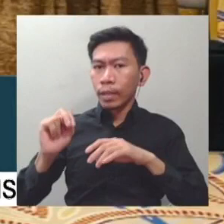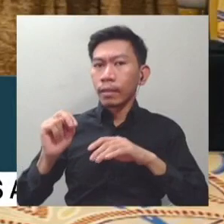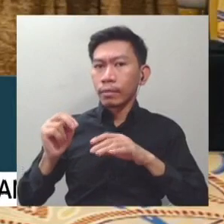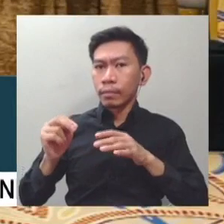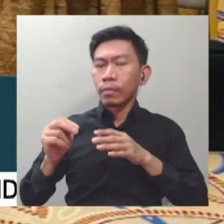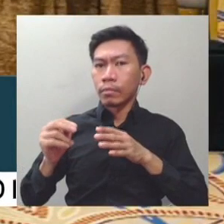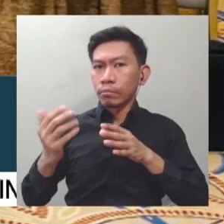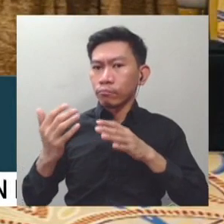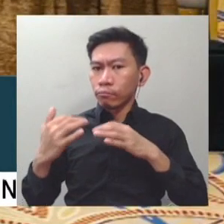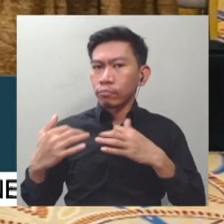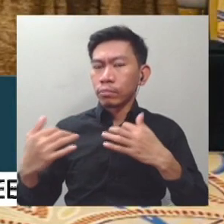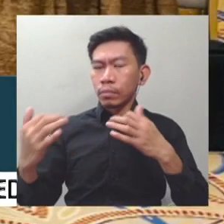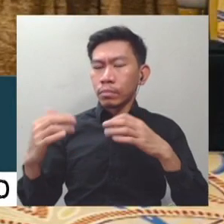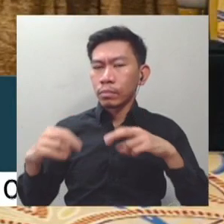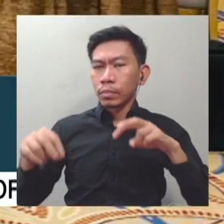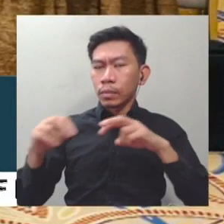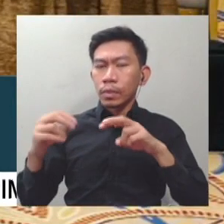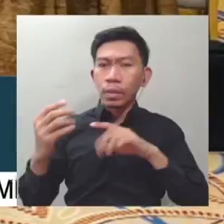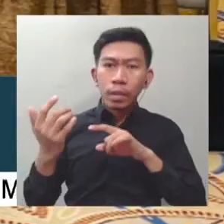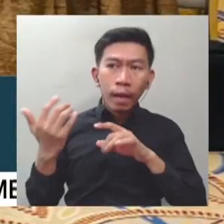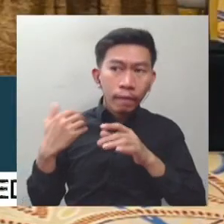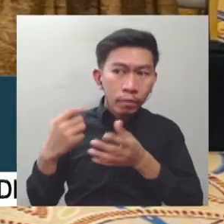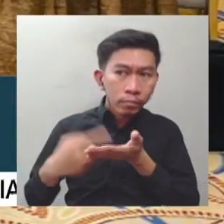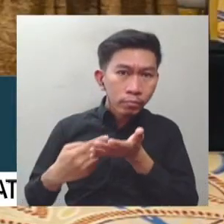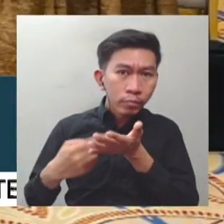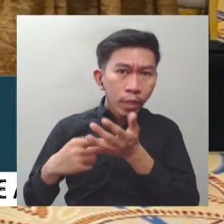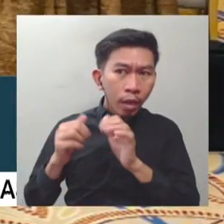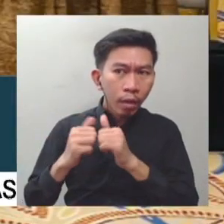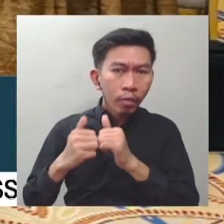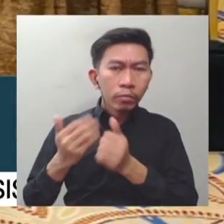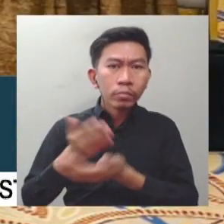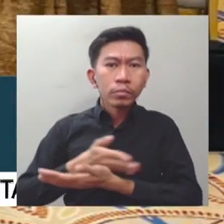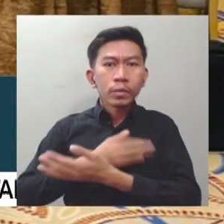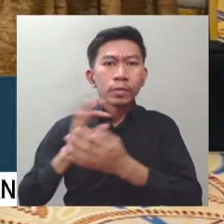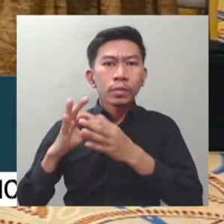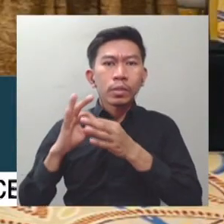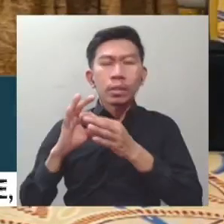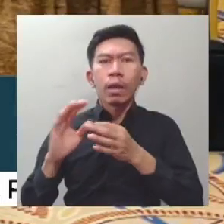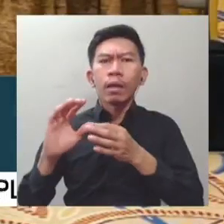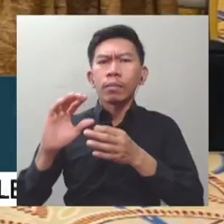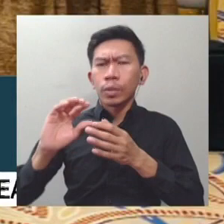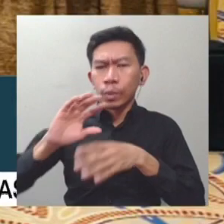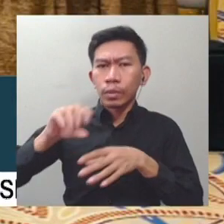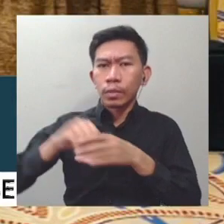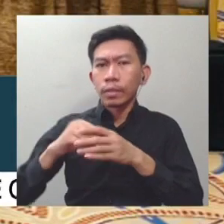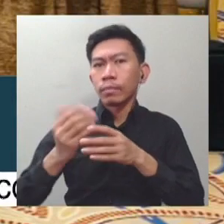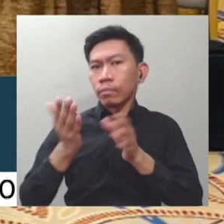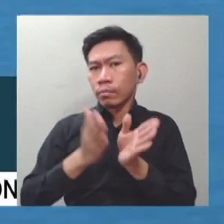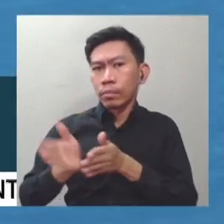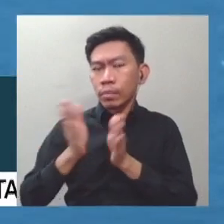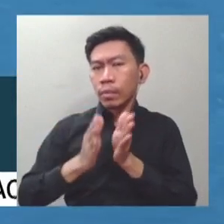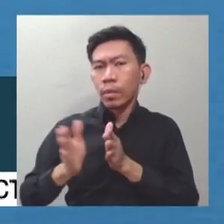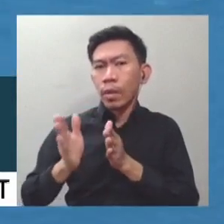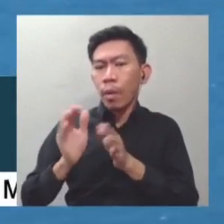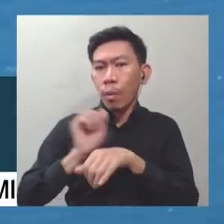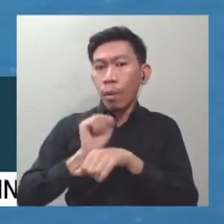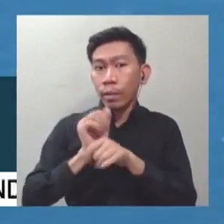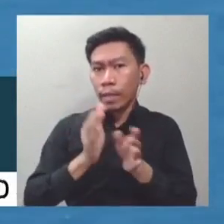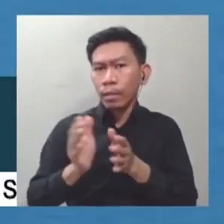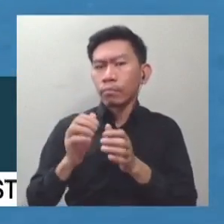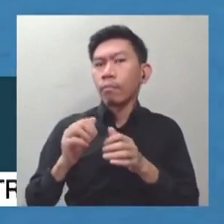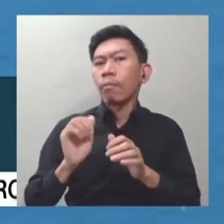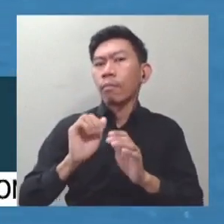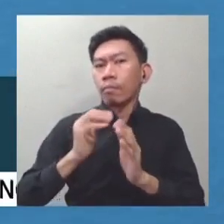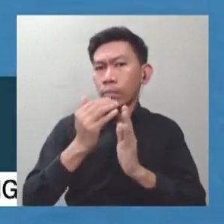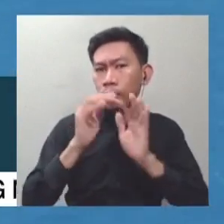discussed possible activities to boost cooperation, including the creation of a work plan. They also agreed to call out those